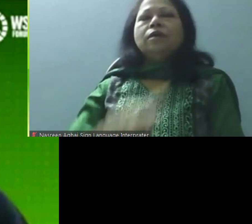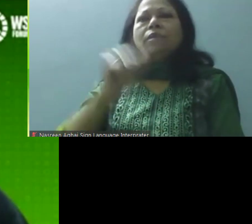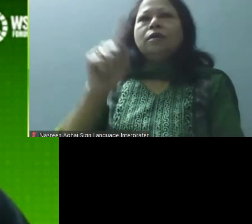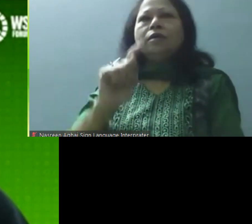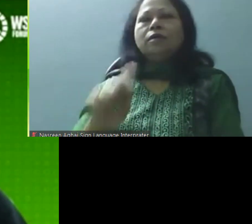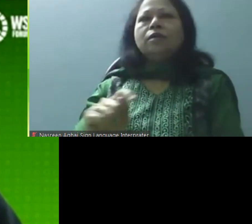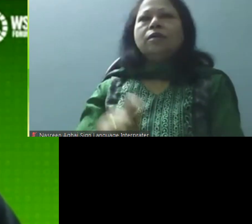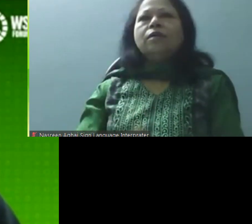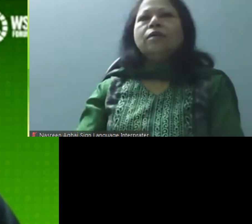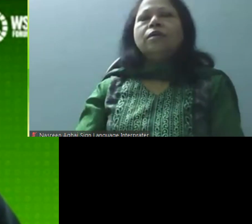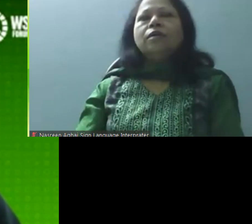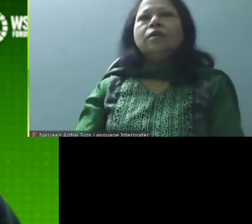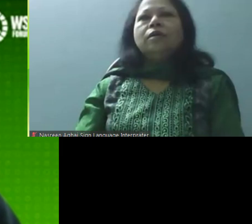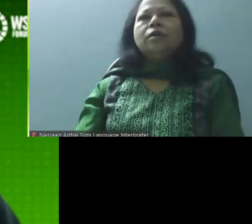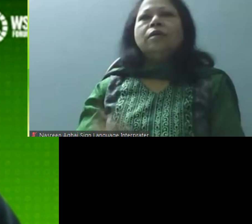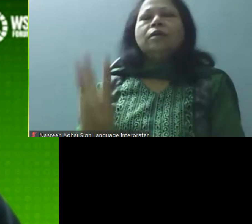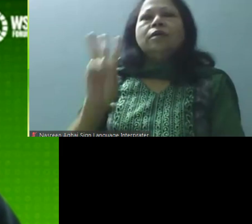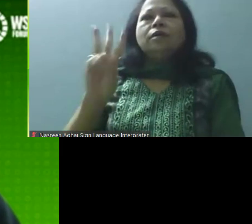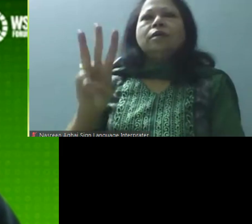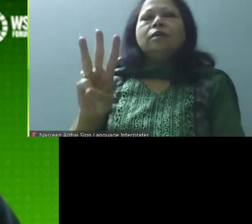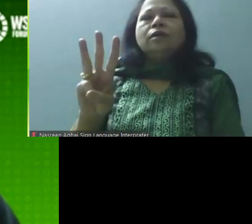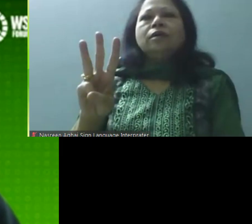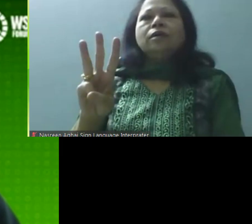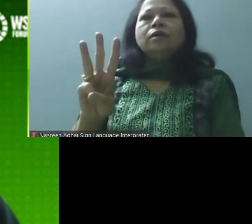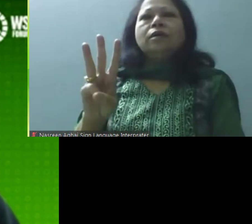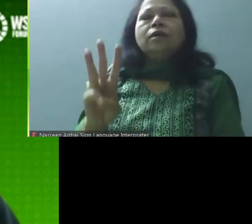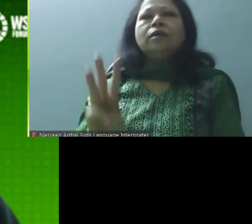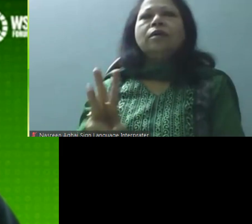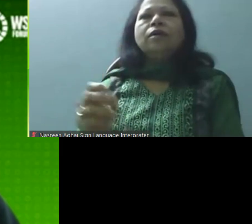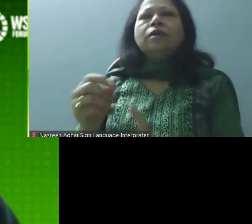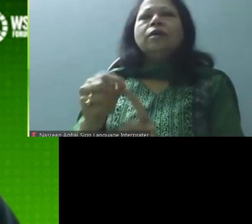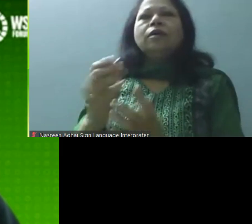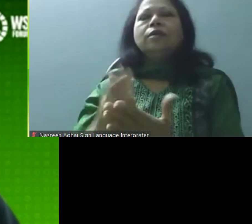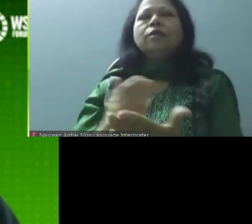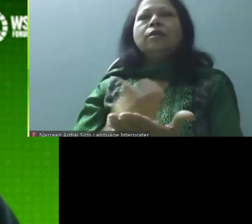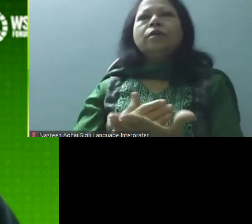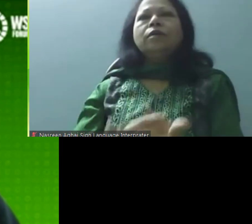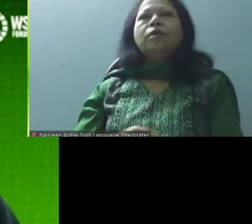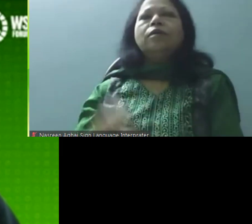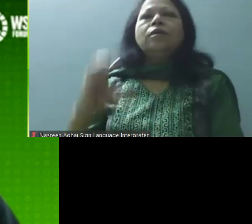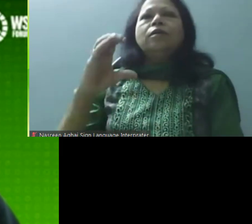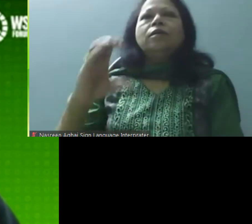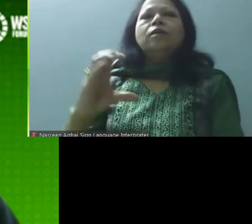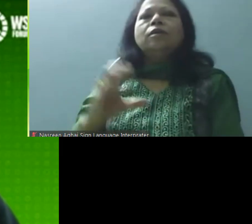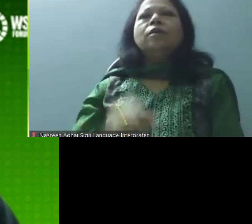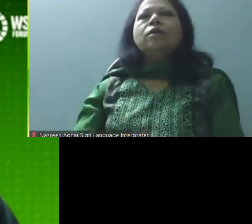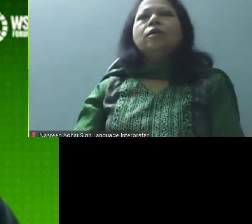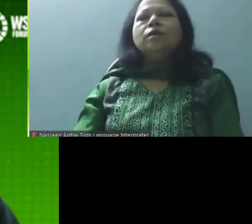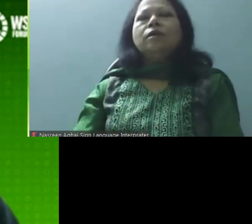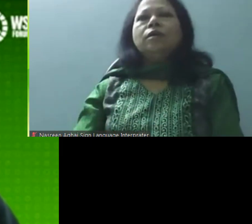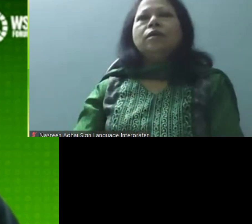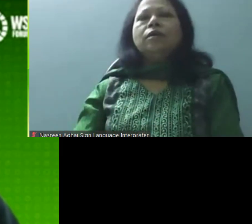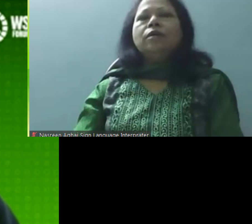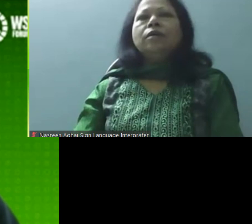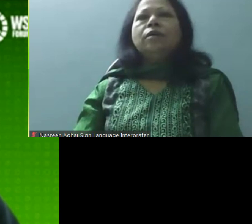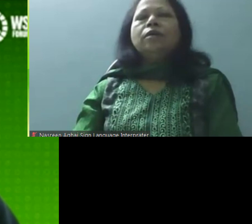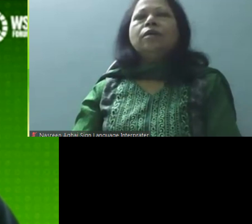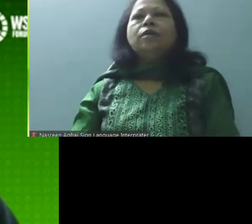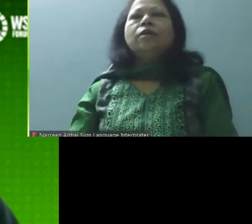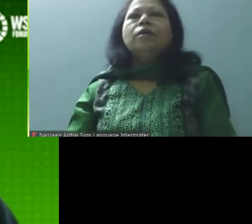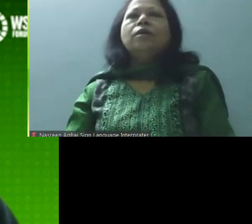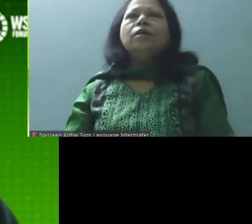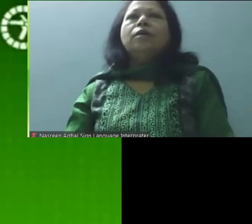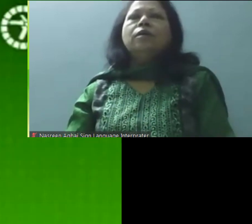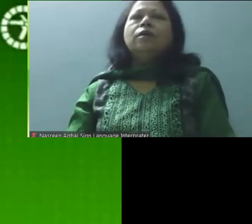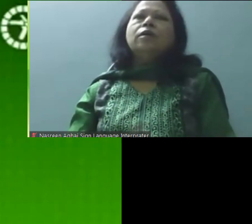which is what 3 things should better government policy coherence for making it more inclusive? So just one